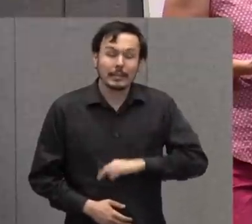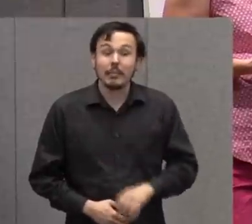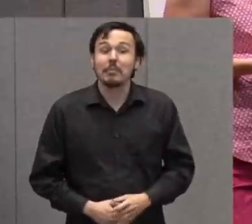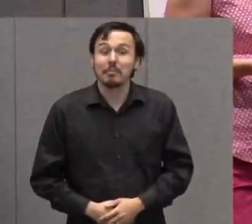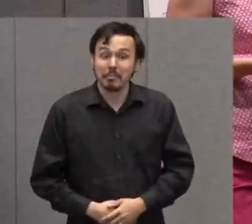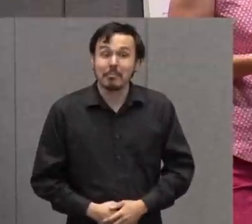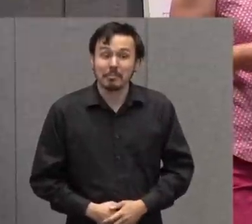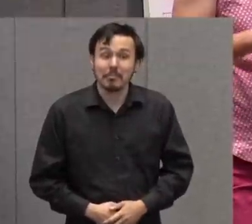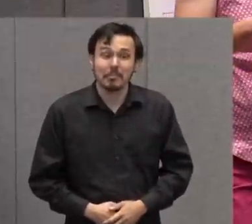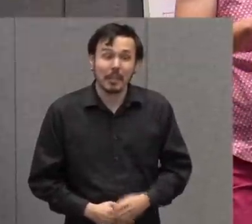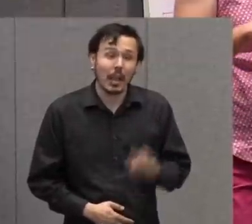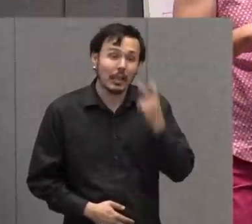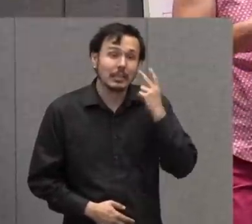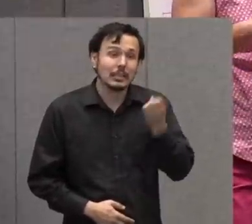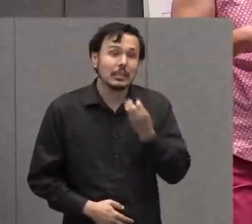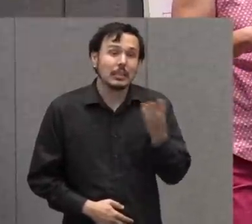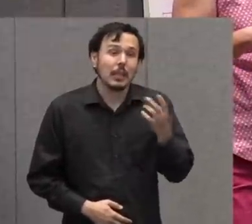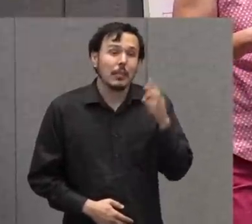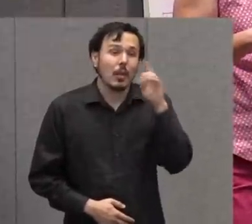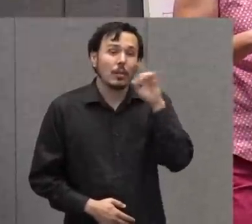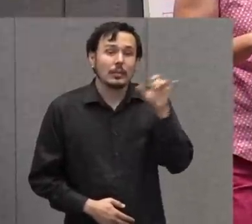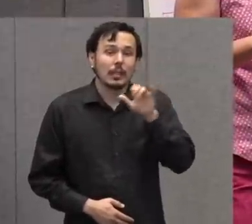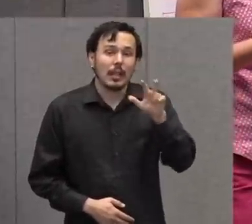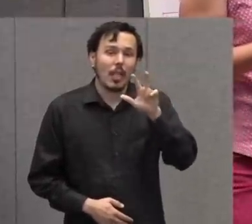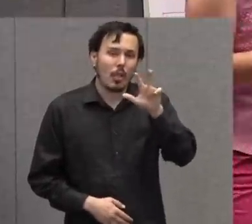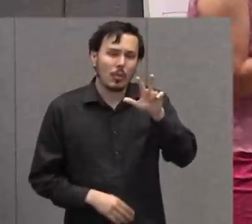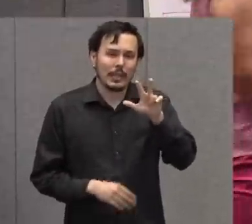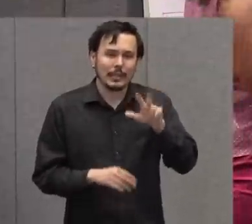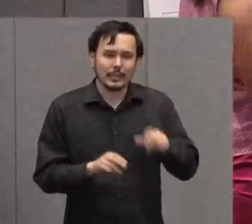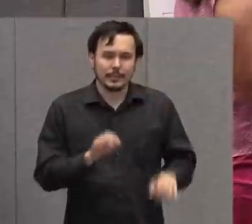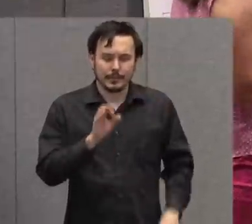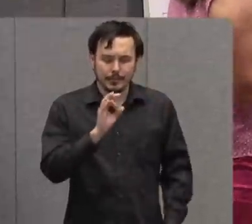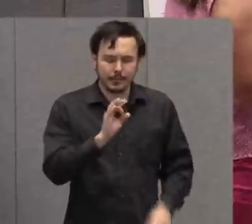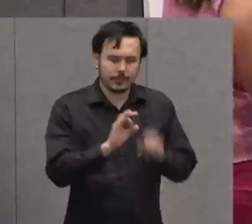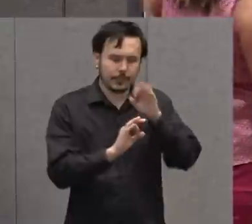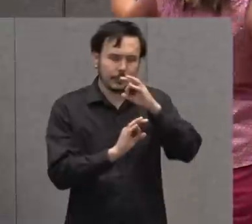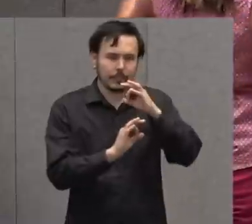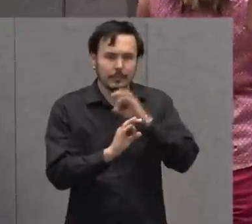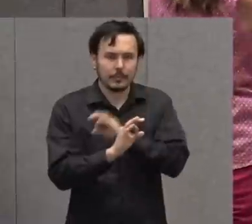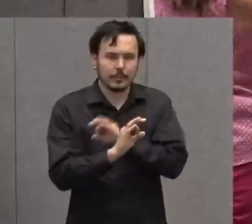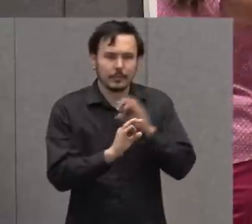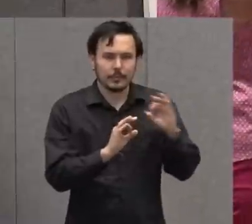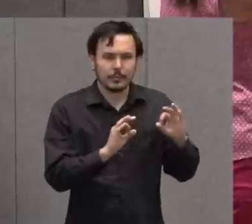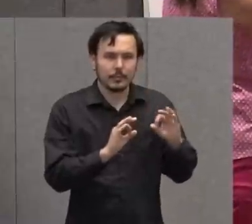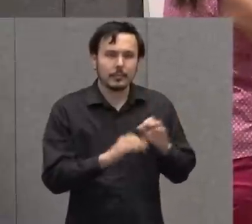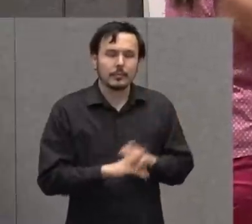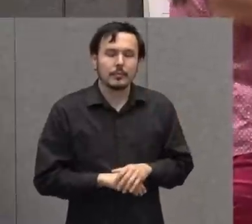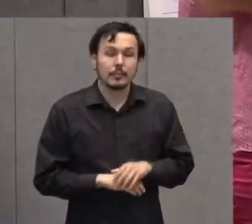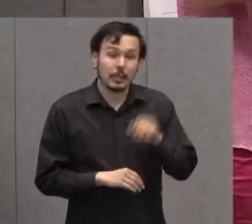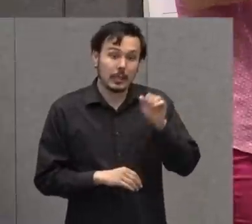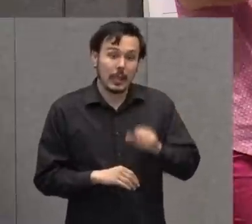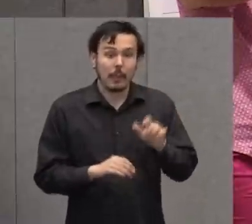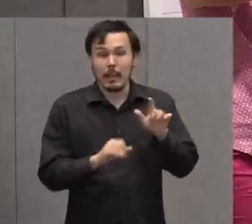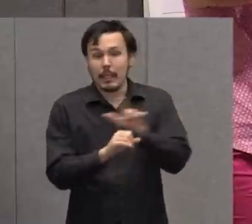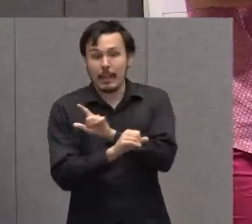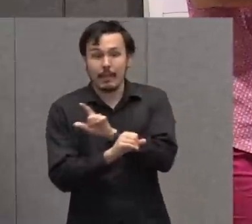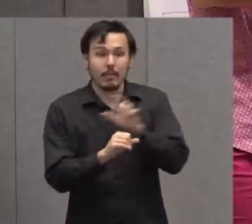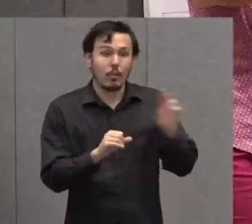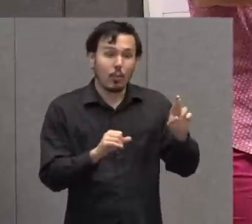Right, I see some of them. It looks like it's going in three directions. We can either go to the left, to the right, or it's going